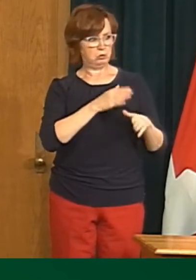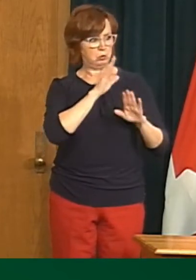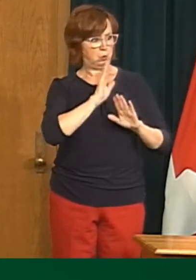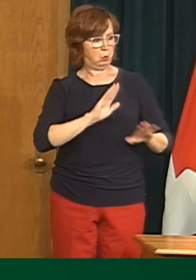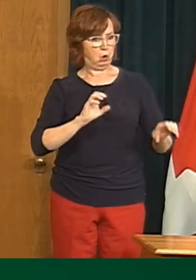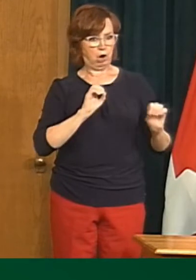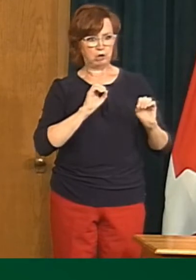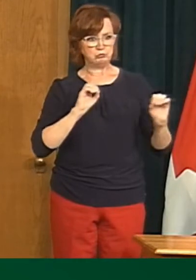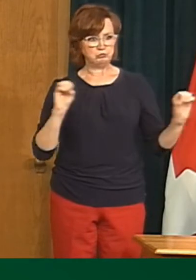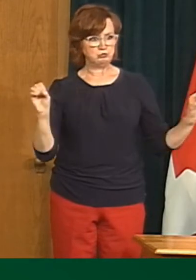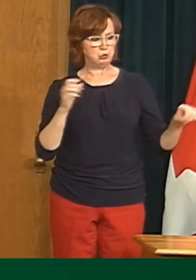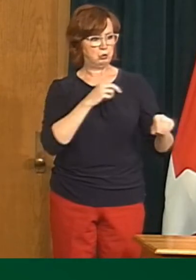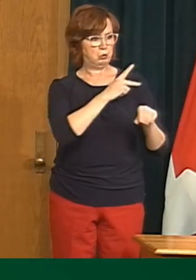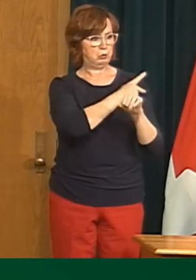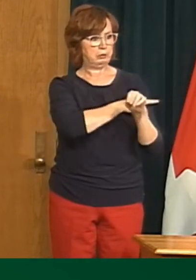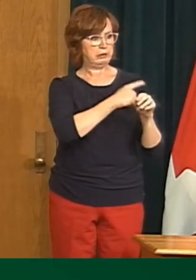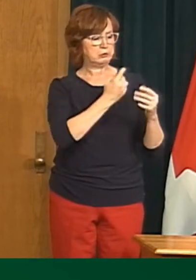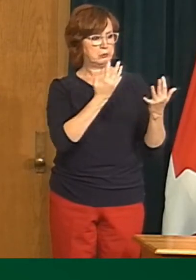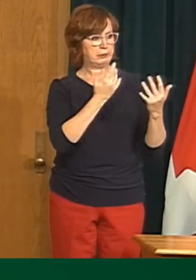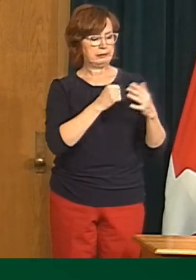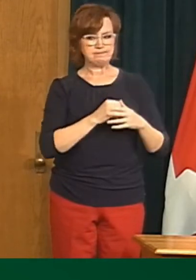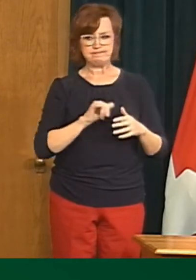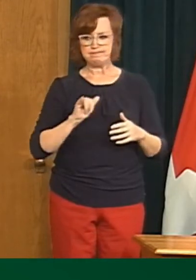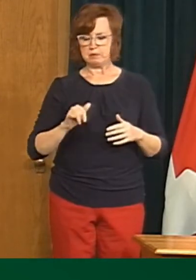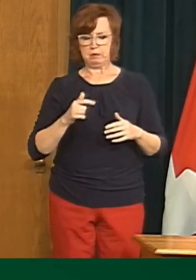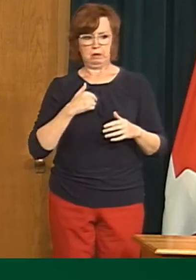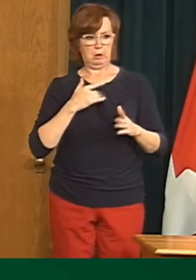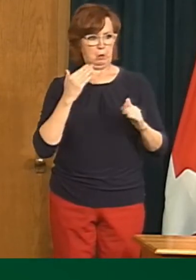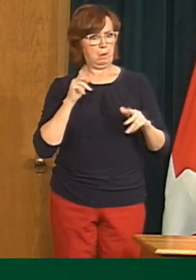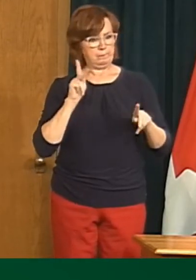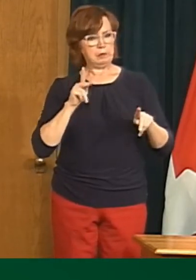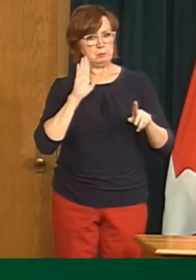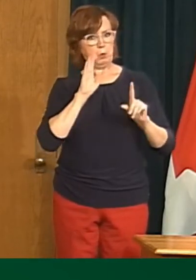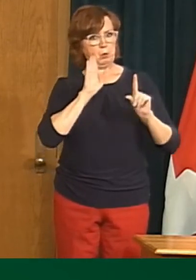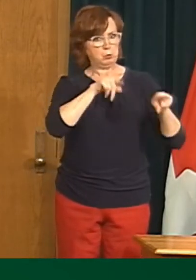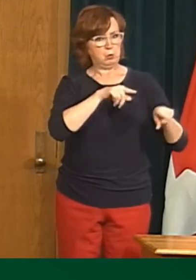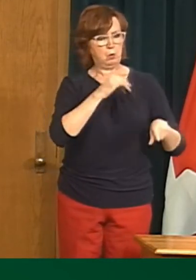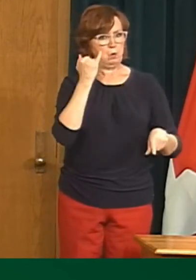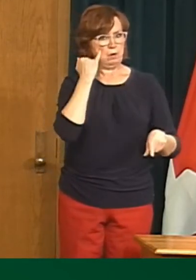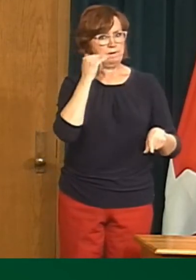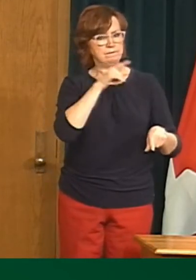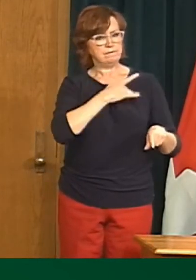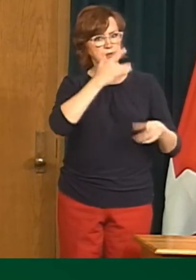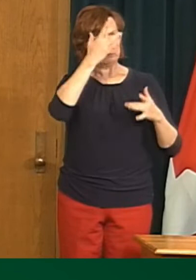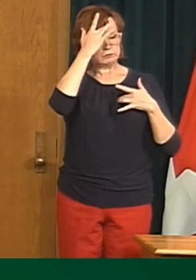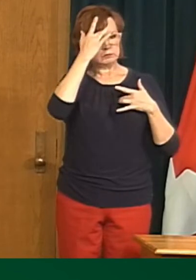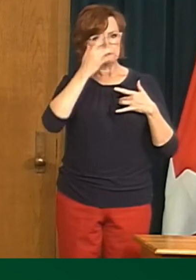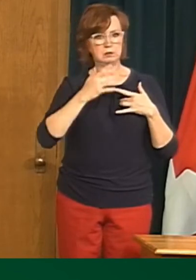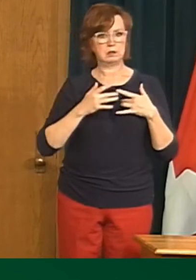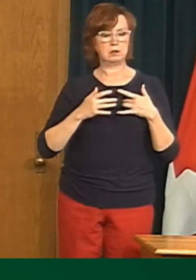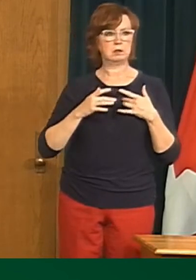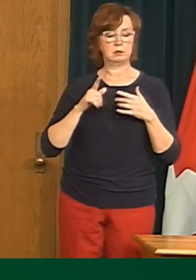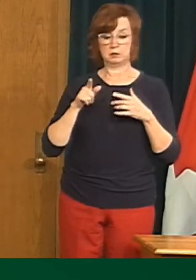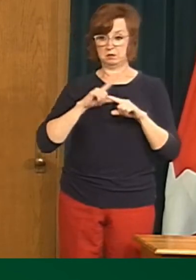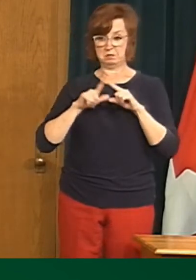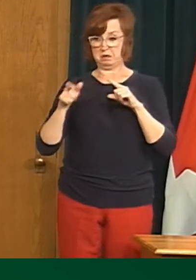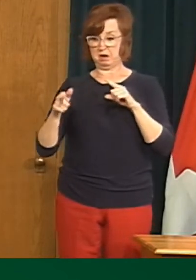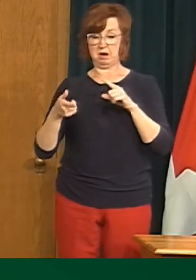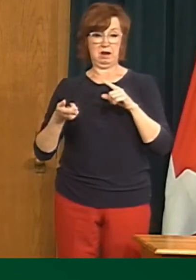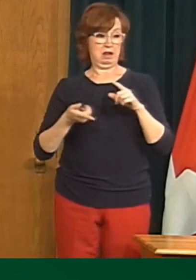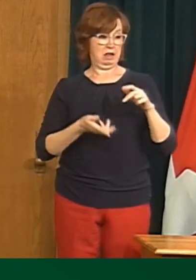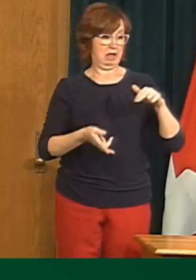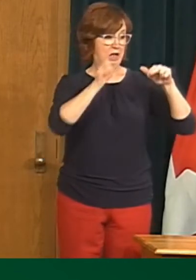rural versus urban. Scott, are you aware if we have those? No, I'm not hearing